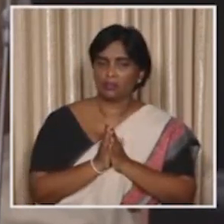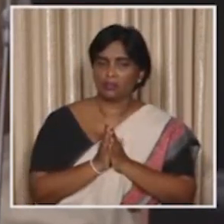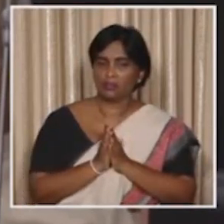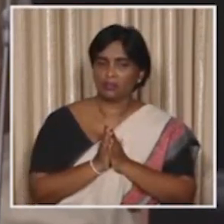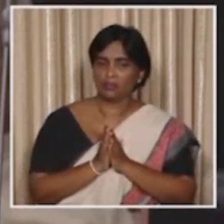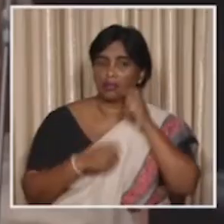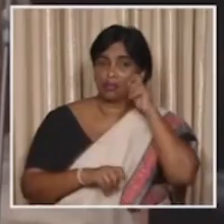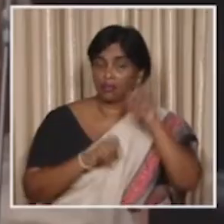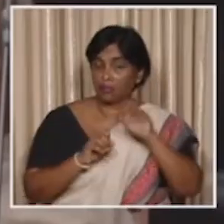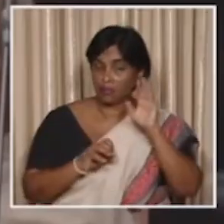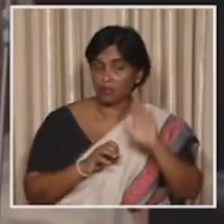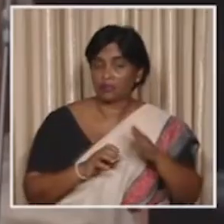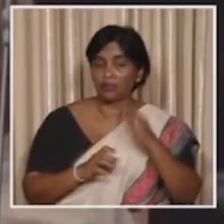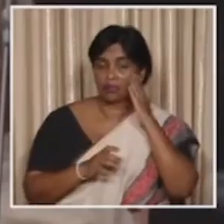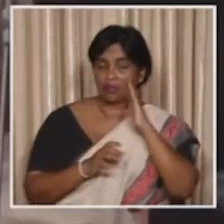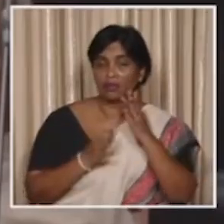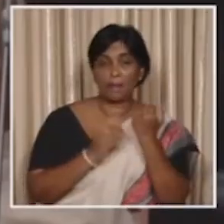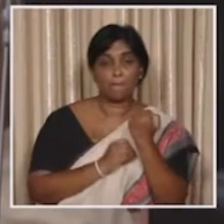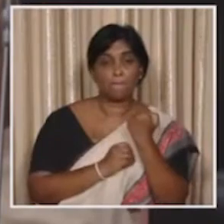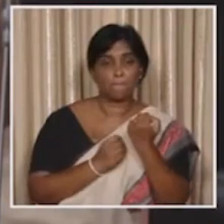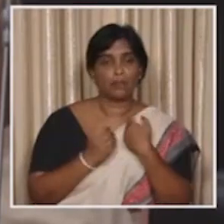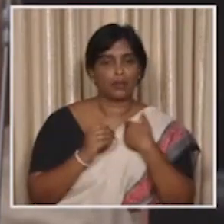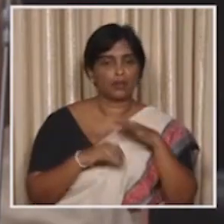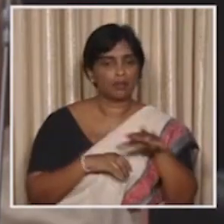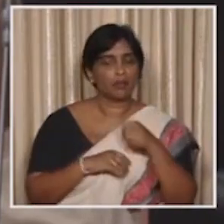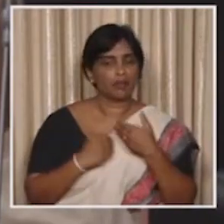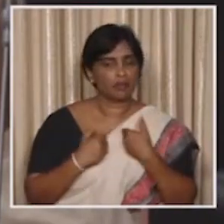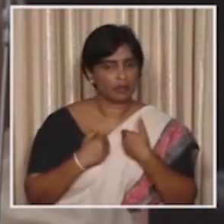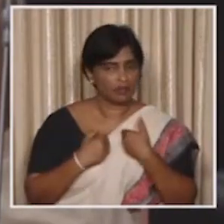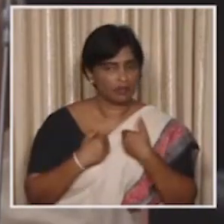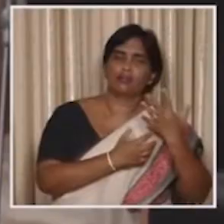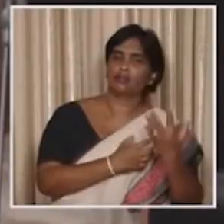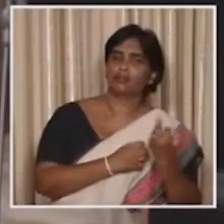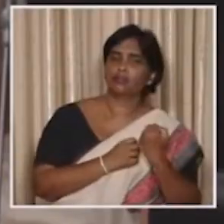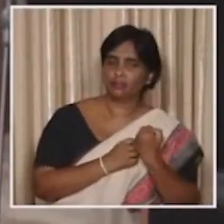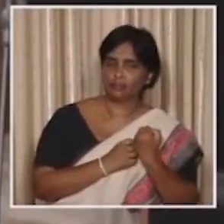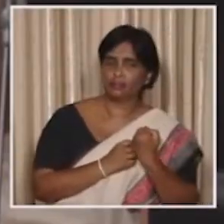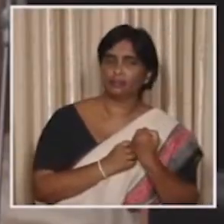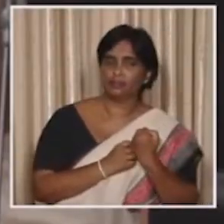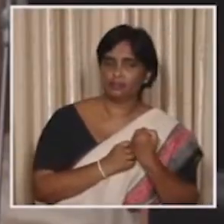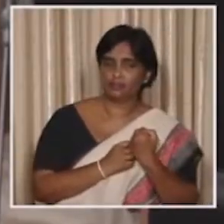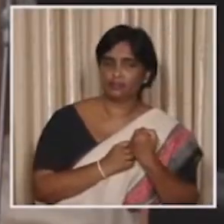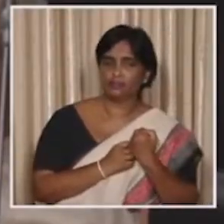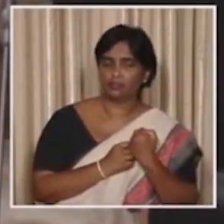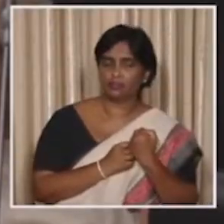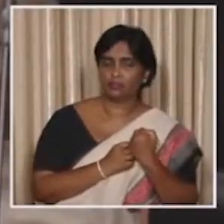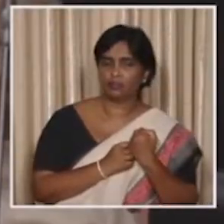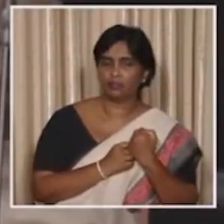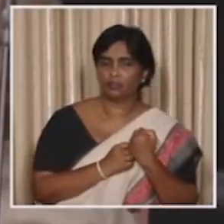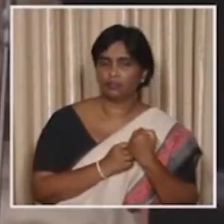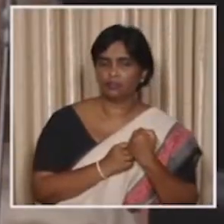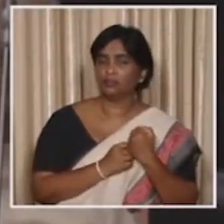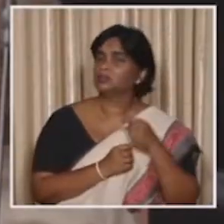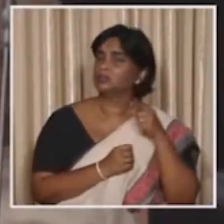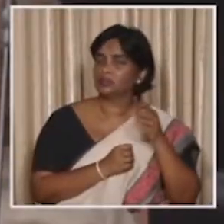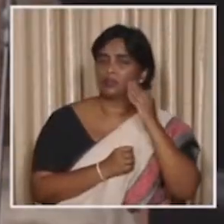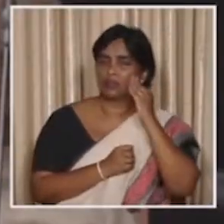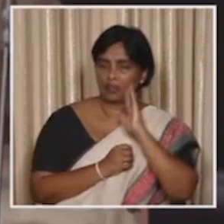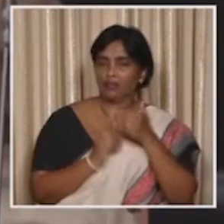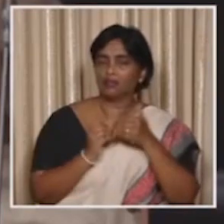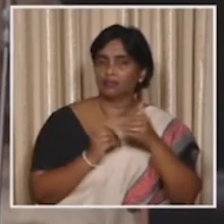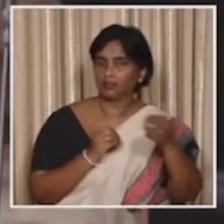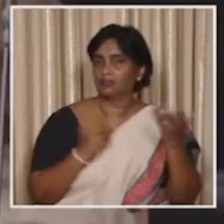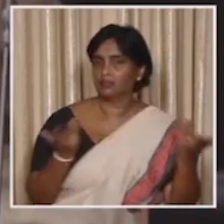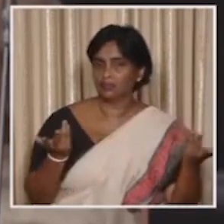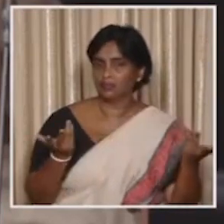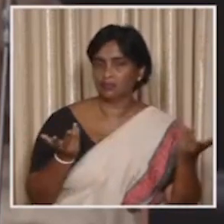sovereignty of the people. If one government falls, another government must take place. That's the usual way. So that is a breach of